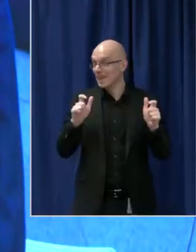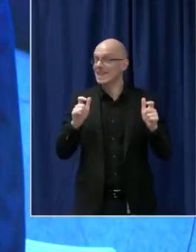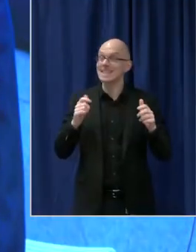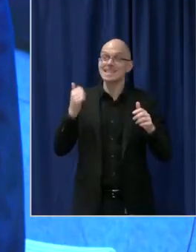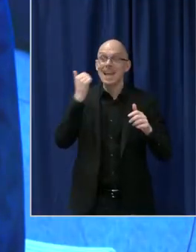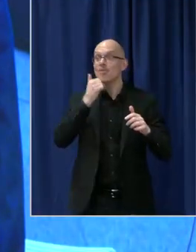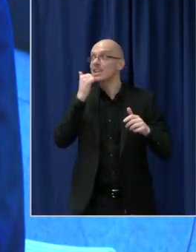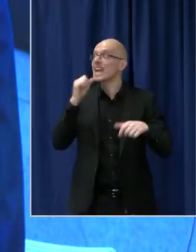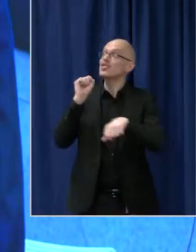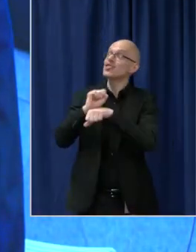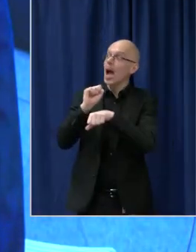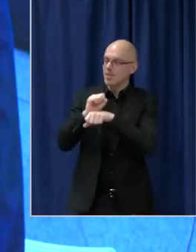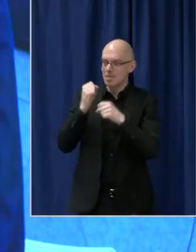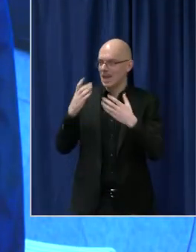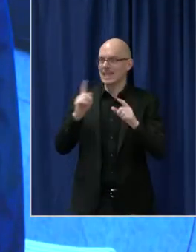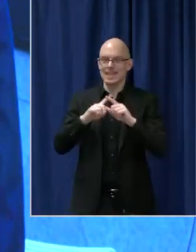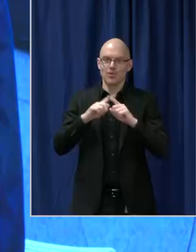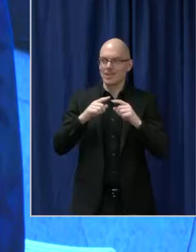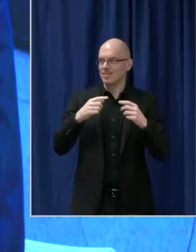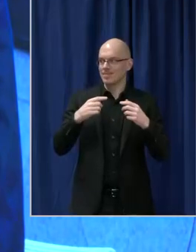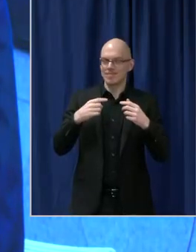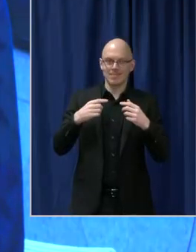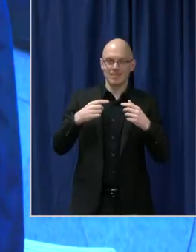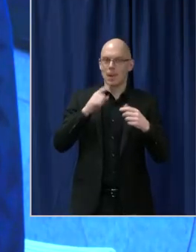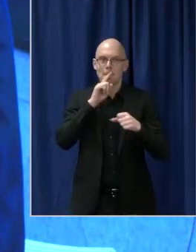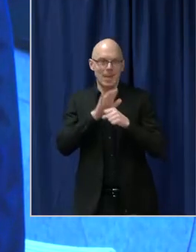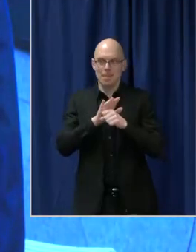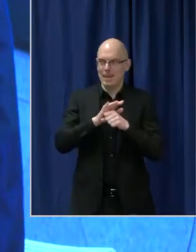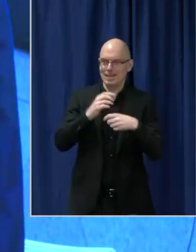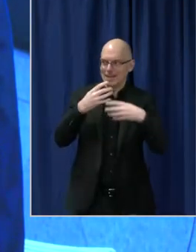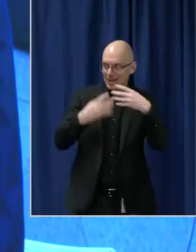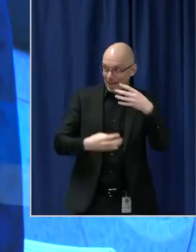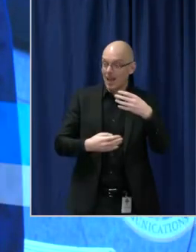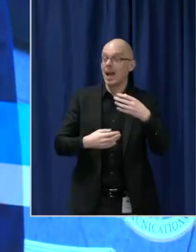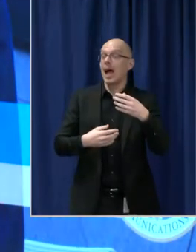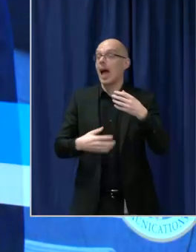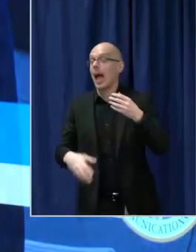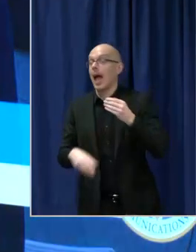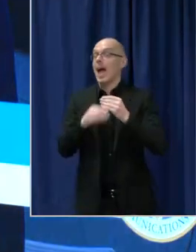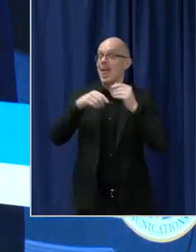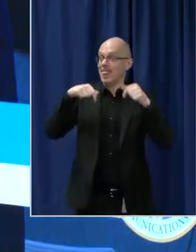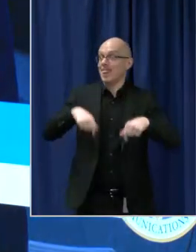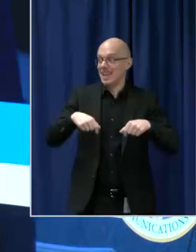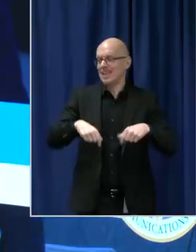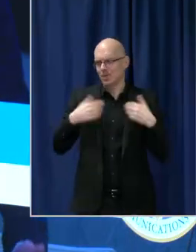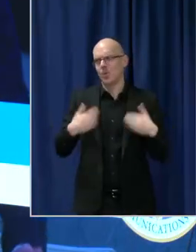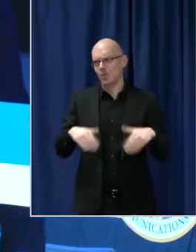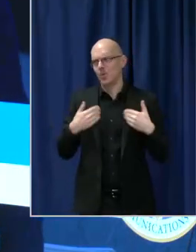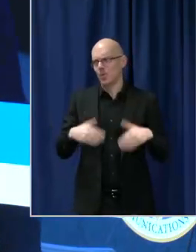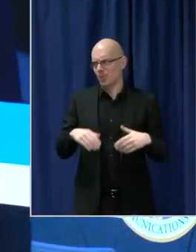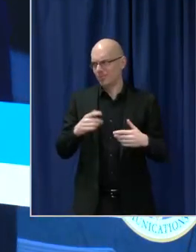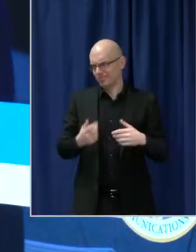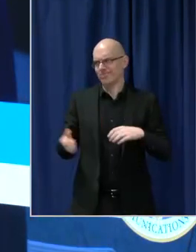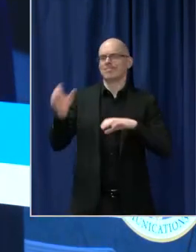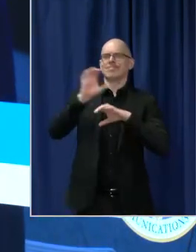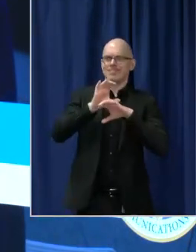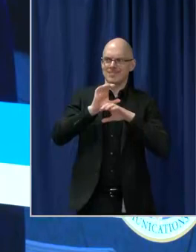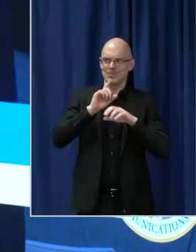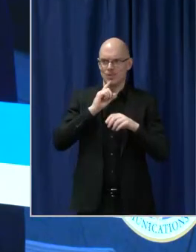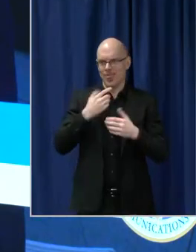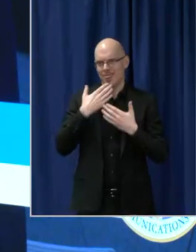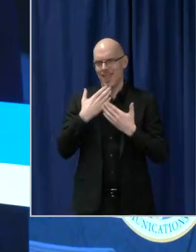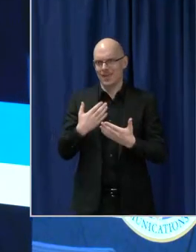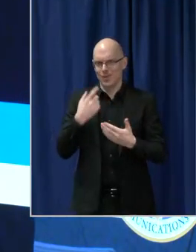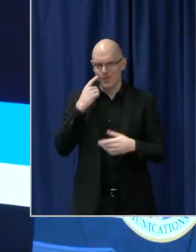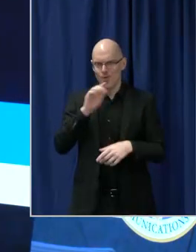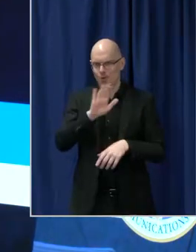jobs and lots of competing commitments, and the idea that you take this on in addition to it is something, again, that I want to express my thanks for. But I